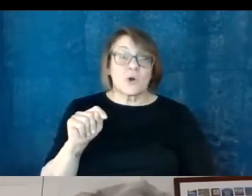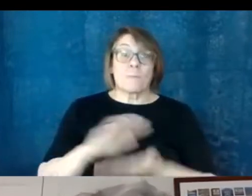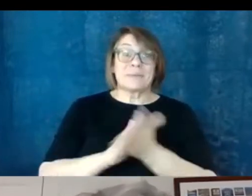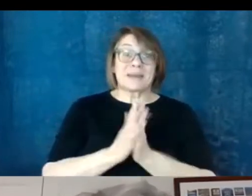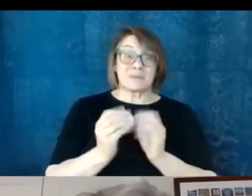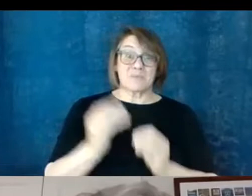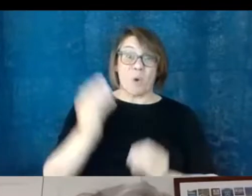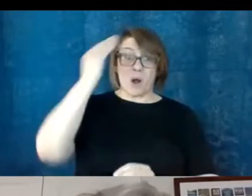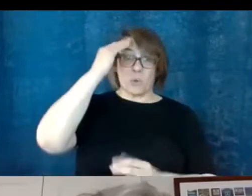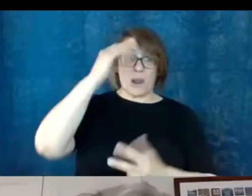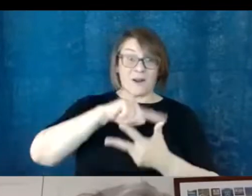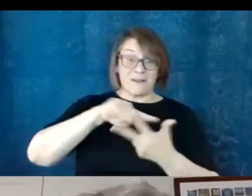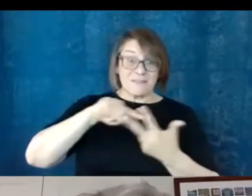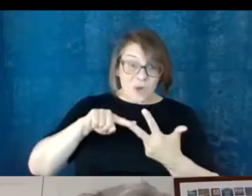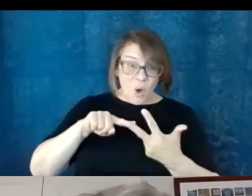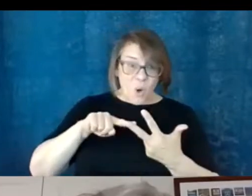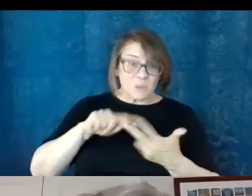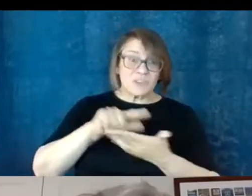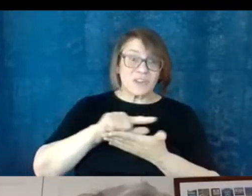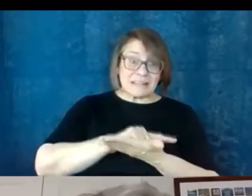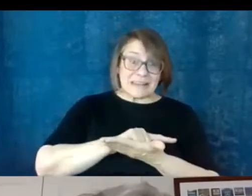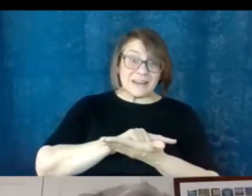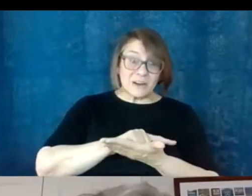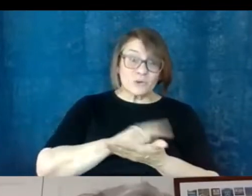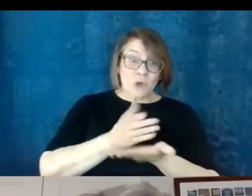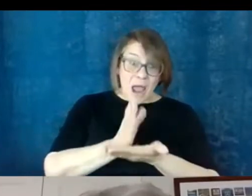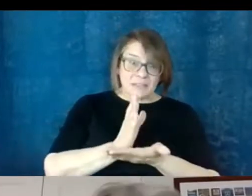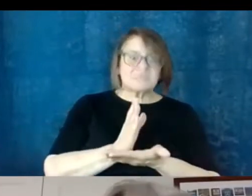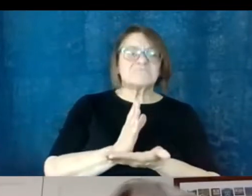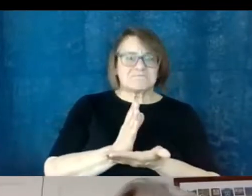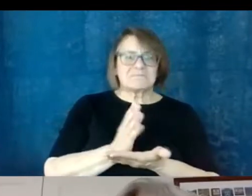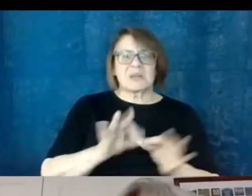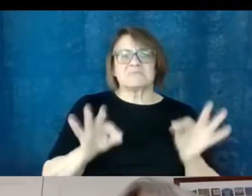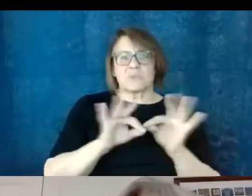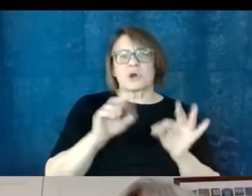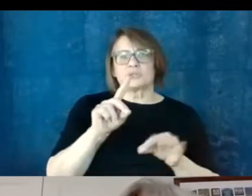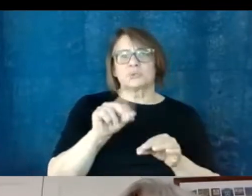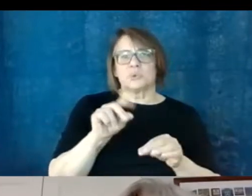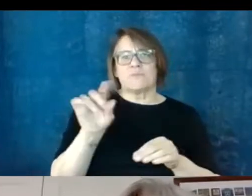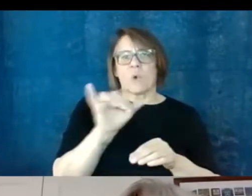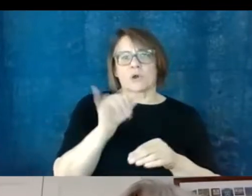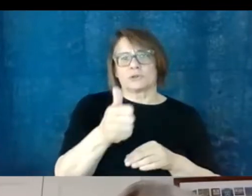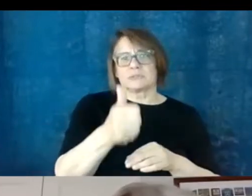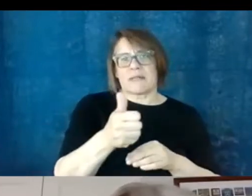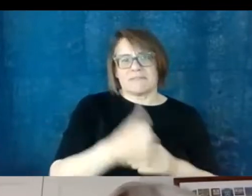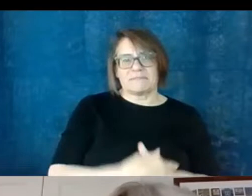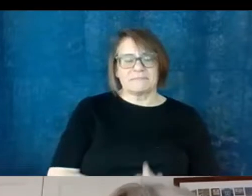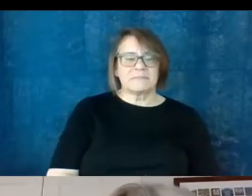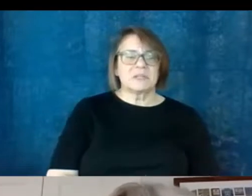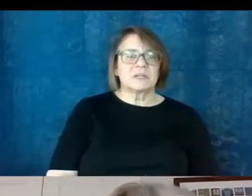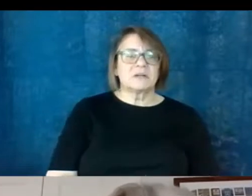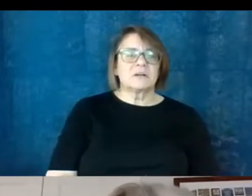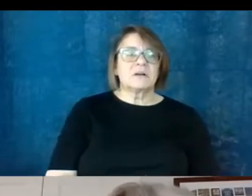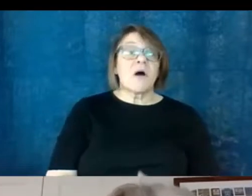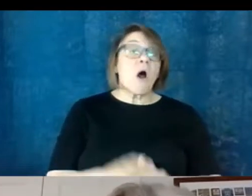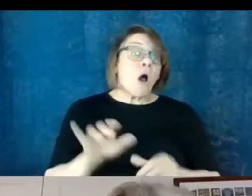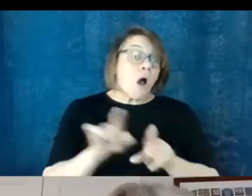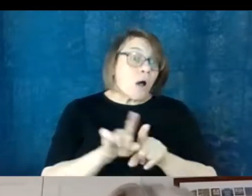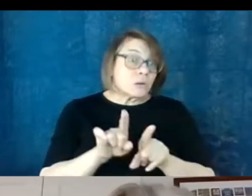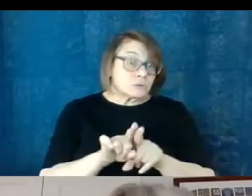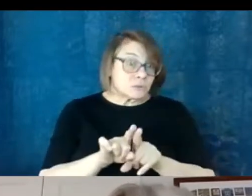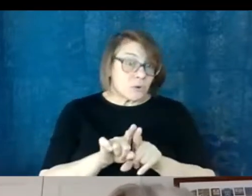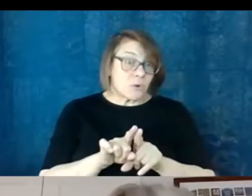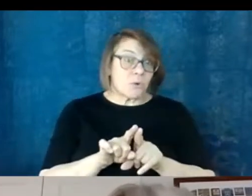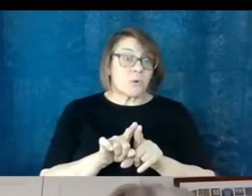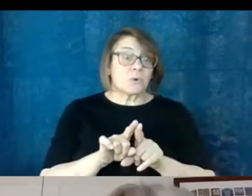of those things is something very important that you can do as a consumer during this time. In addition to that, be